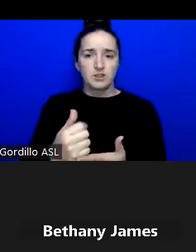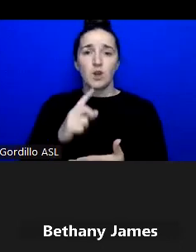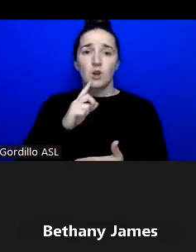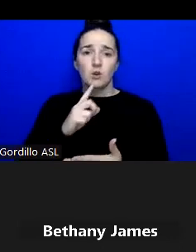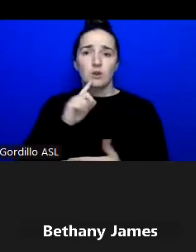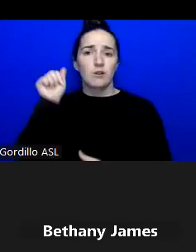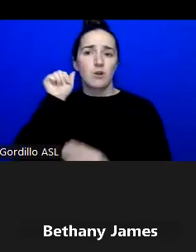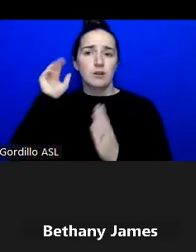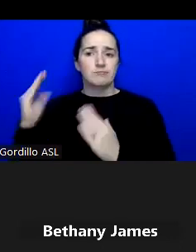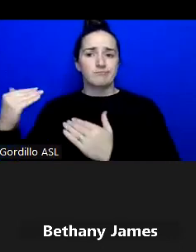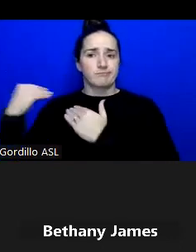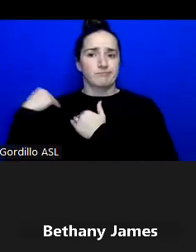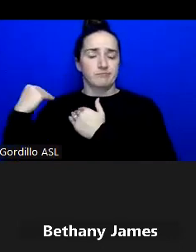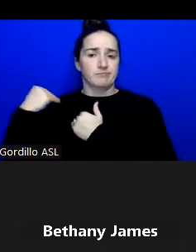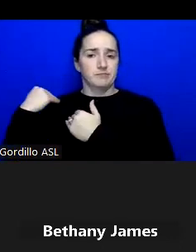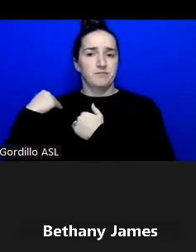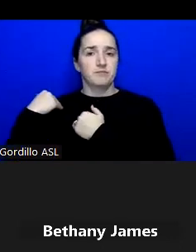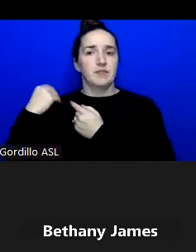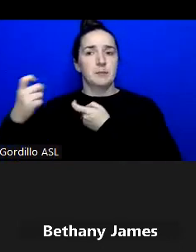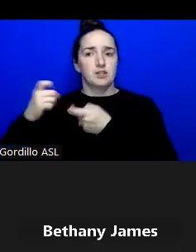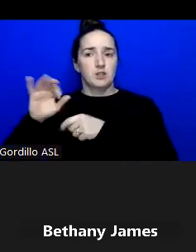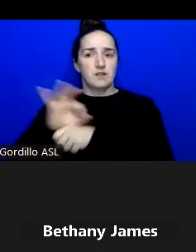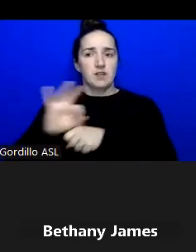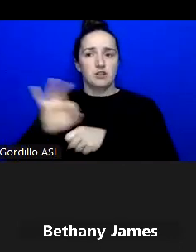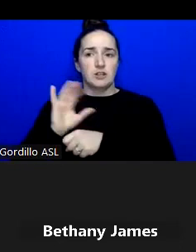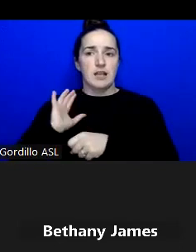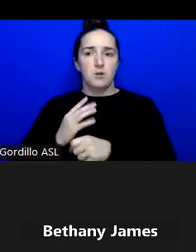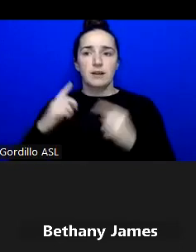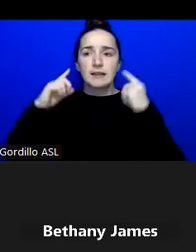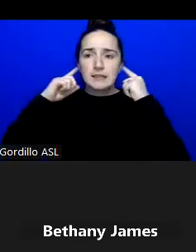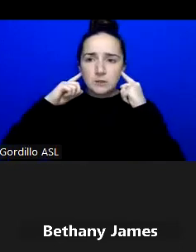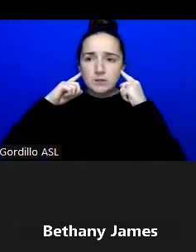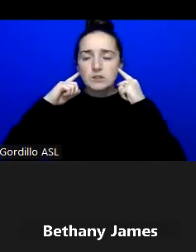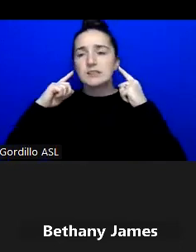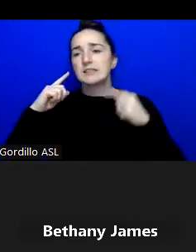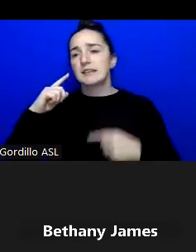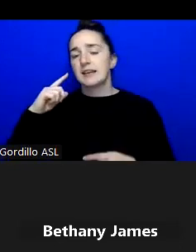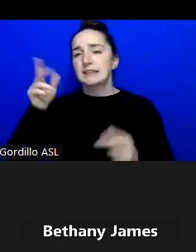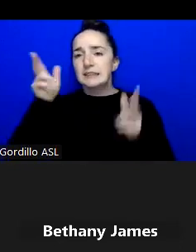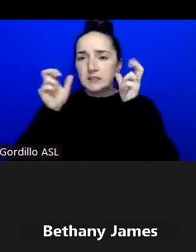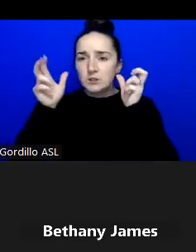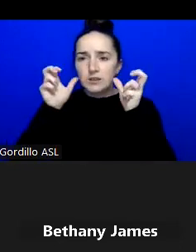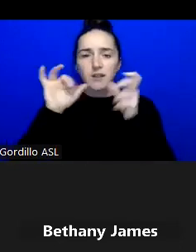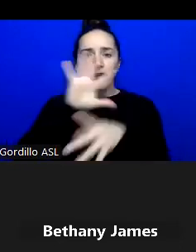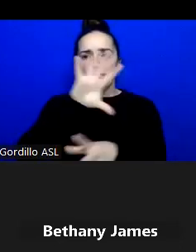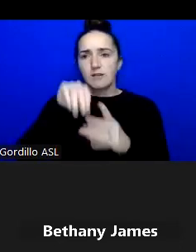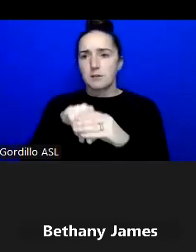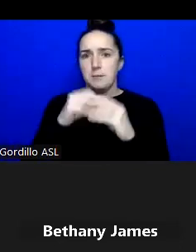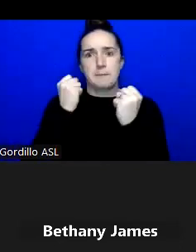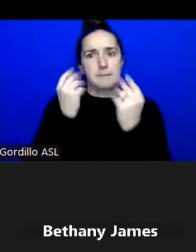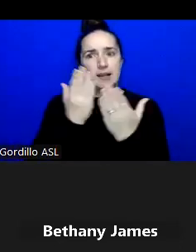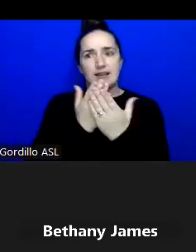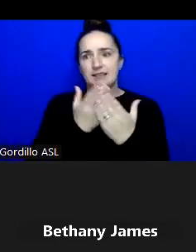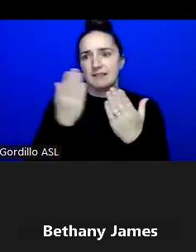related to managing the functions of our ear and hearing, and that encompasses a lot of things.